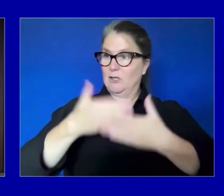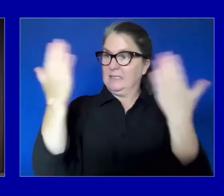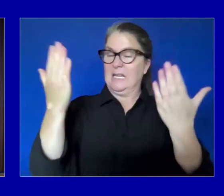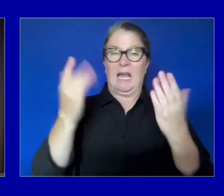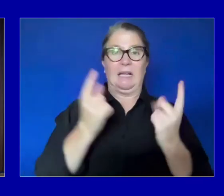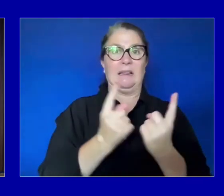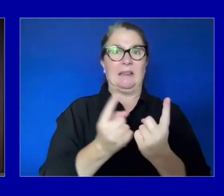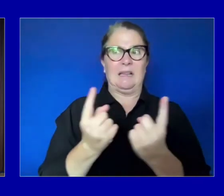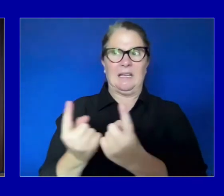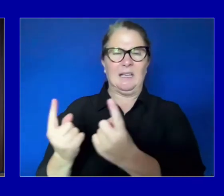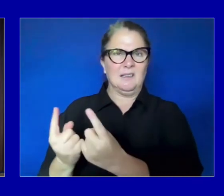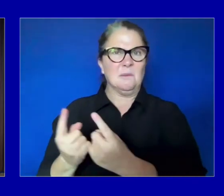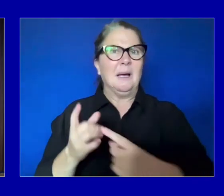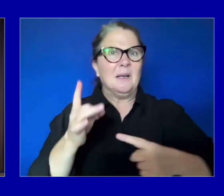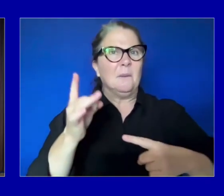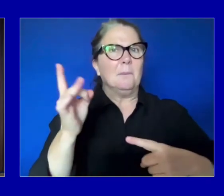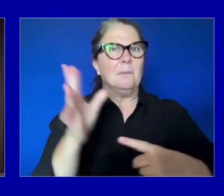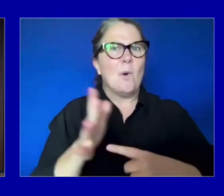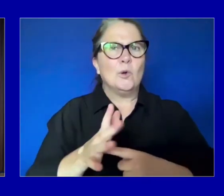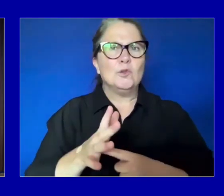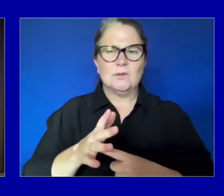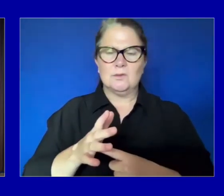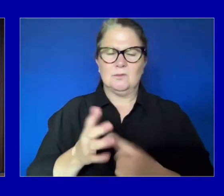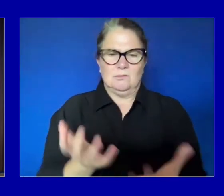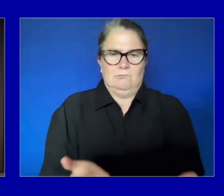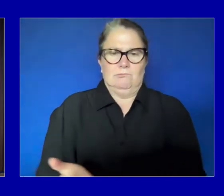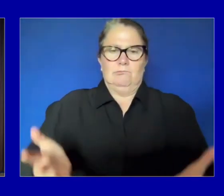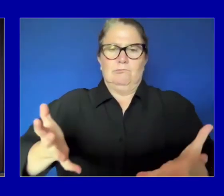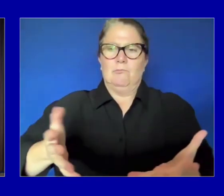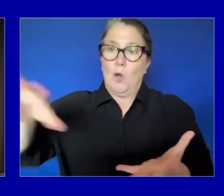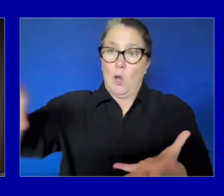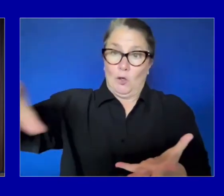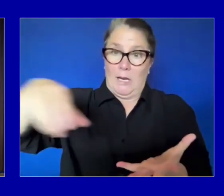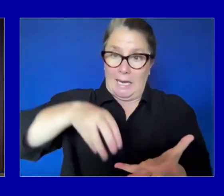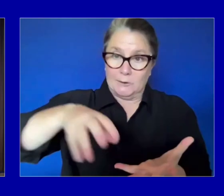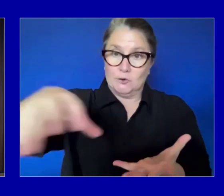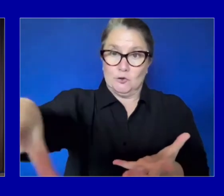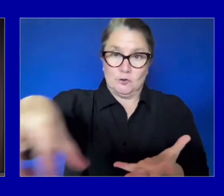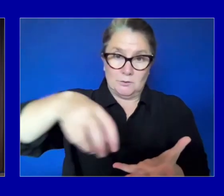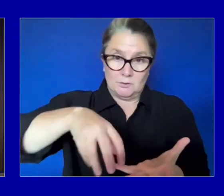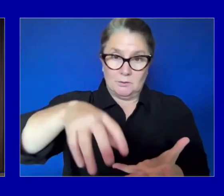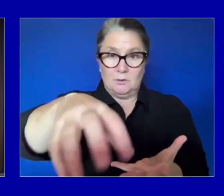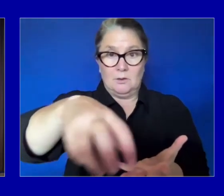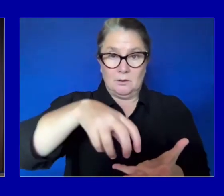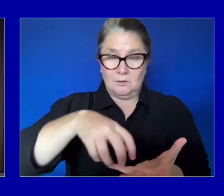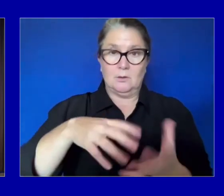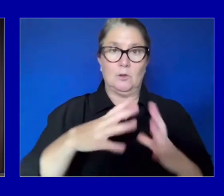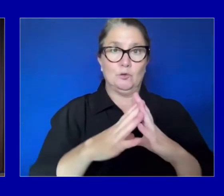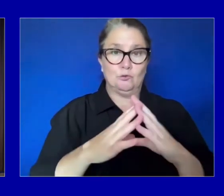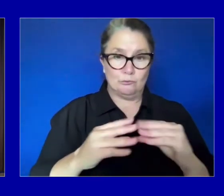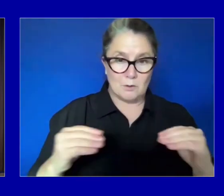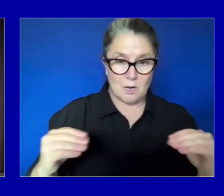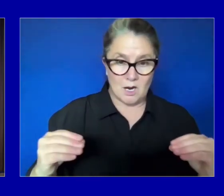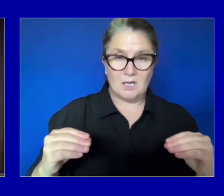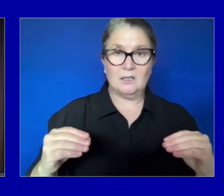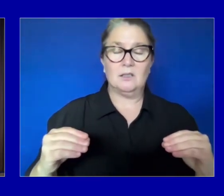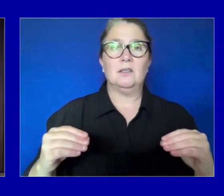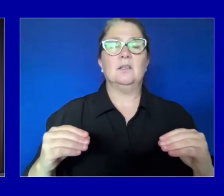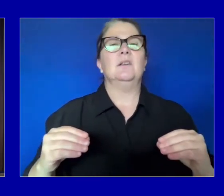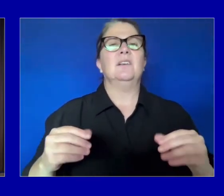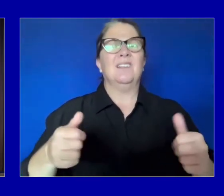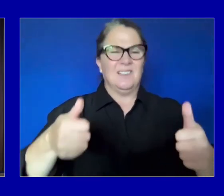collection to the drying, to the creation and then the opportunity to talk, you know, sitting on zoom with Aunty Bronwyn and,